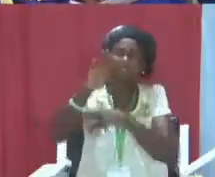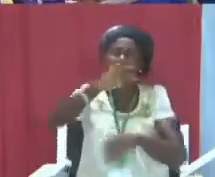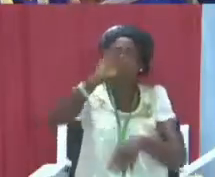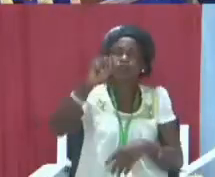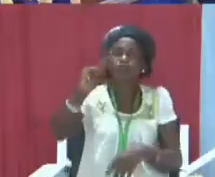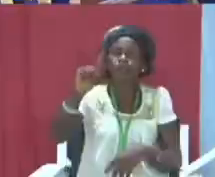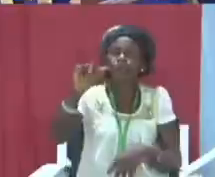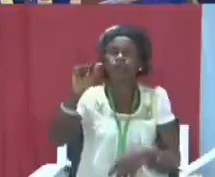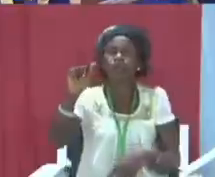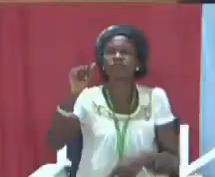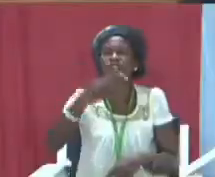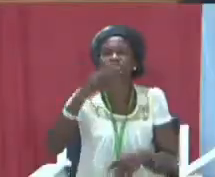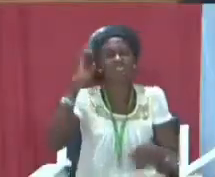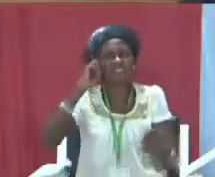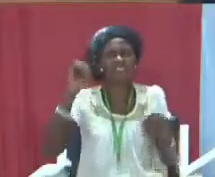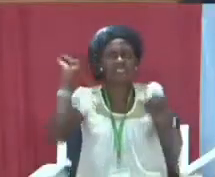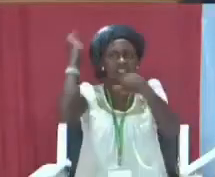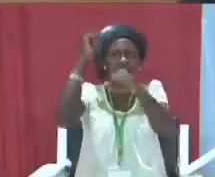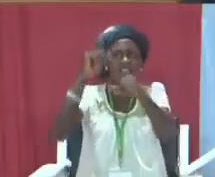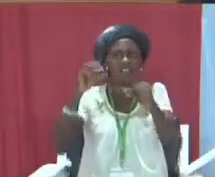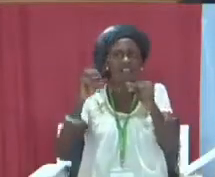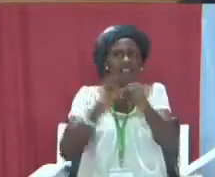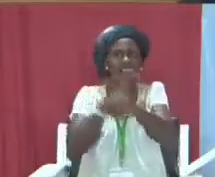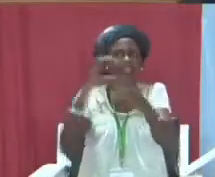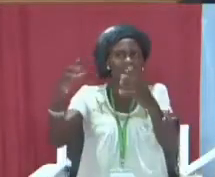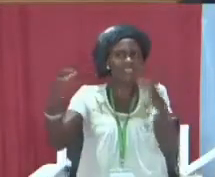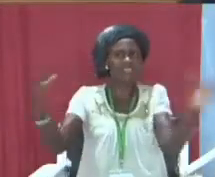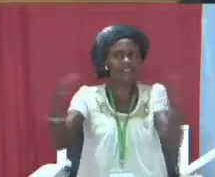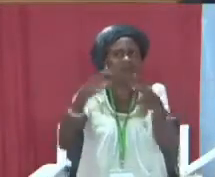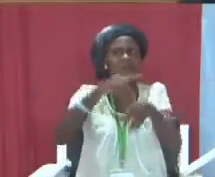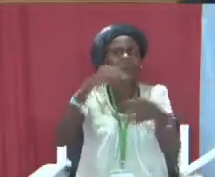He encamped against it,